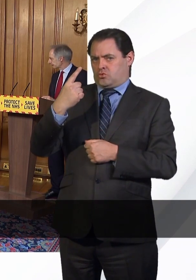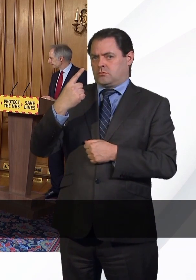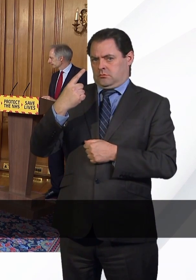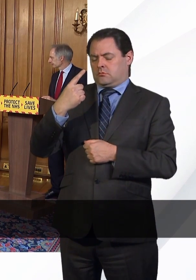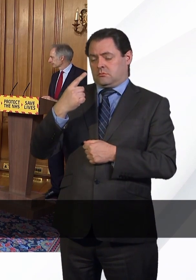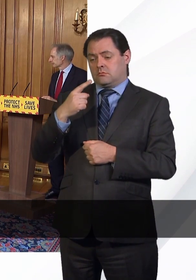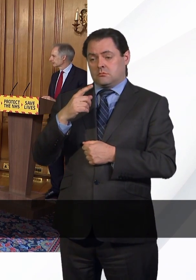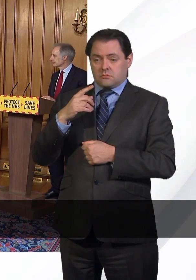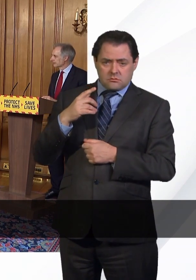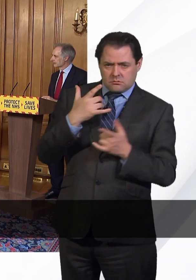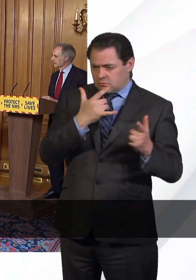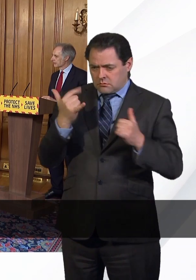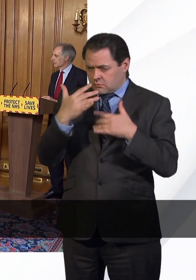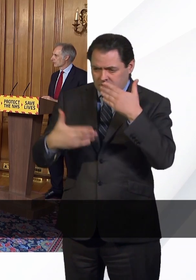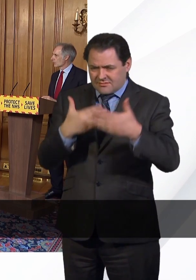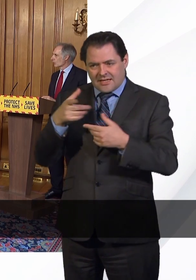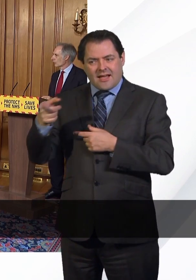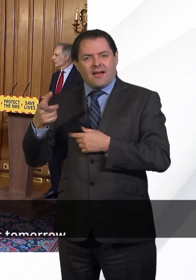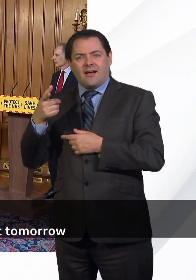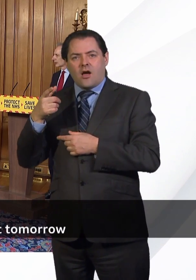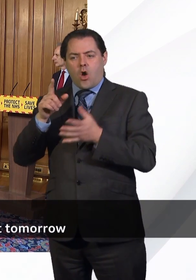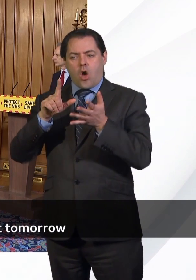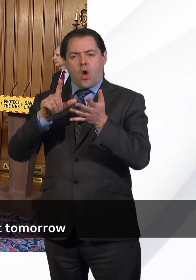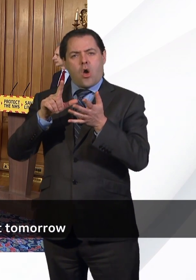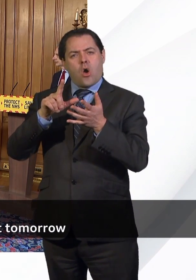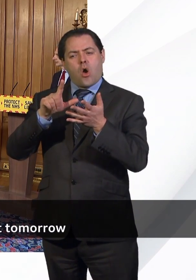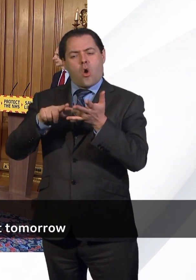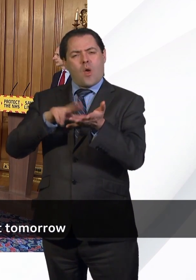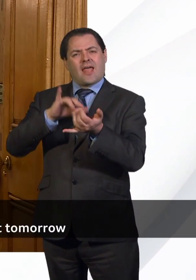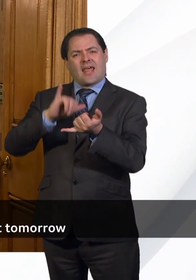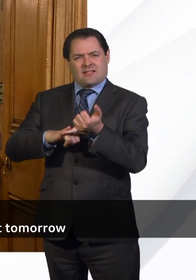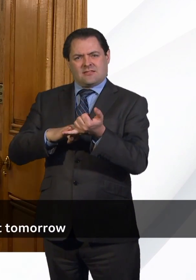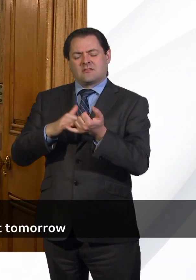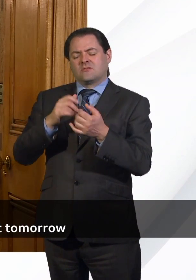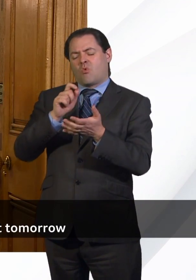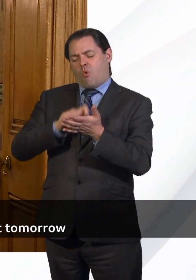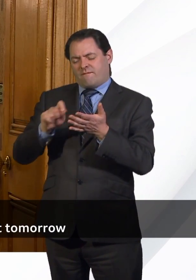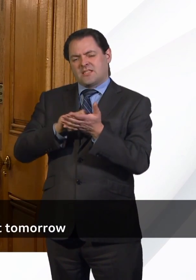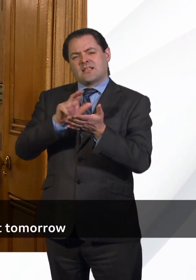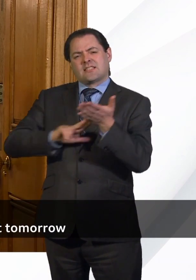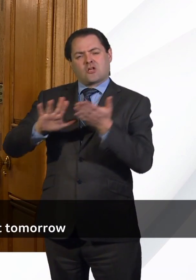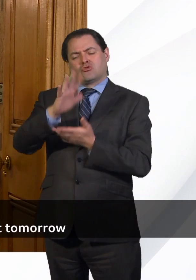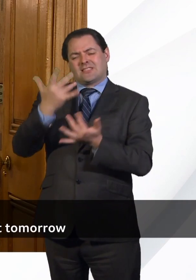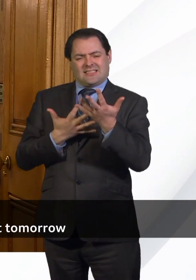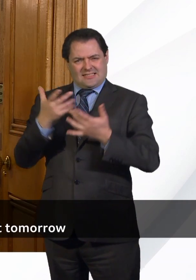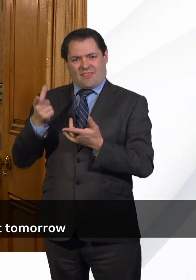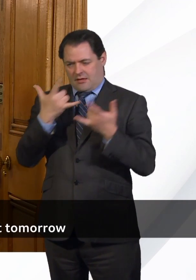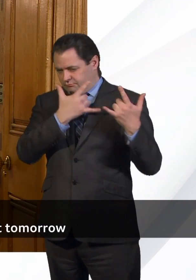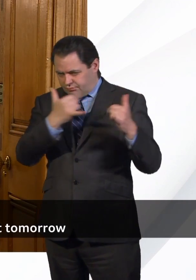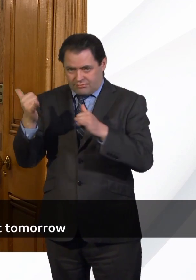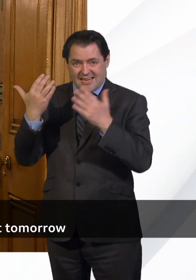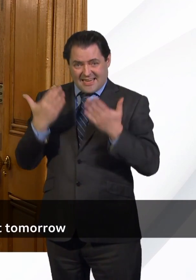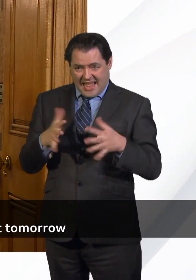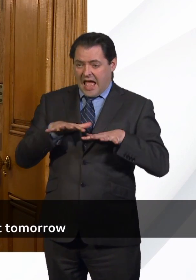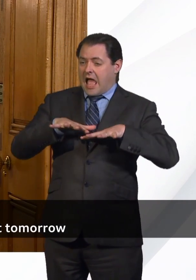bigger, when we find out from the ONS survey that's in the field at the moment what the prevalence of the disease